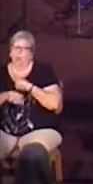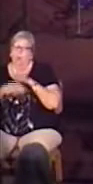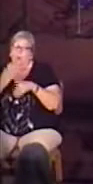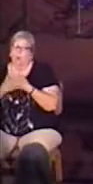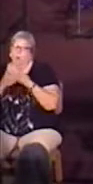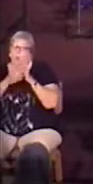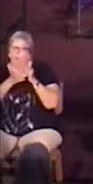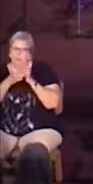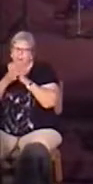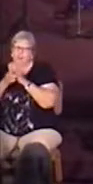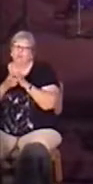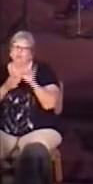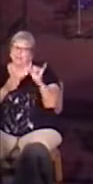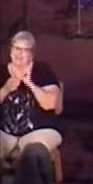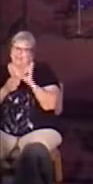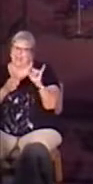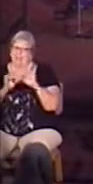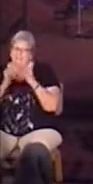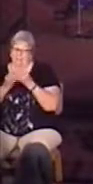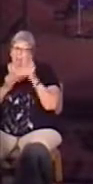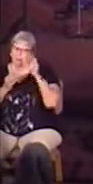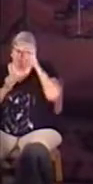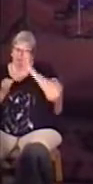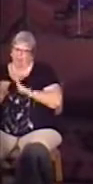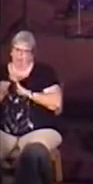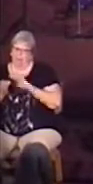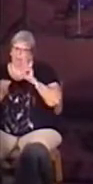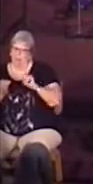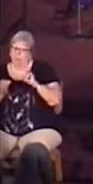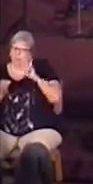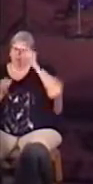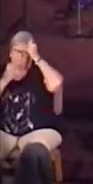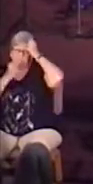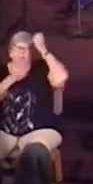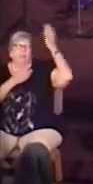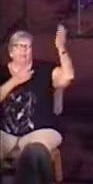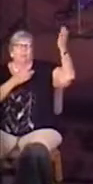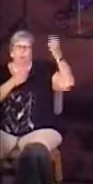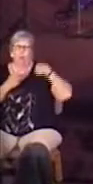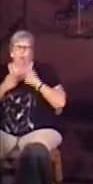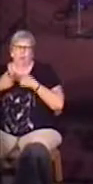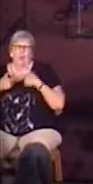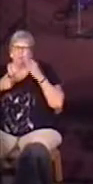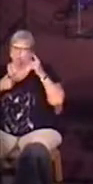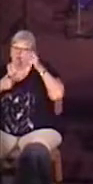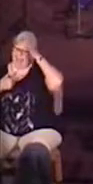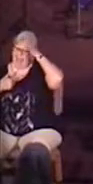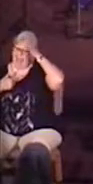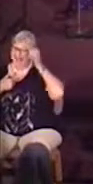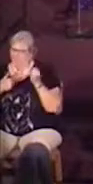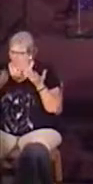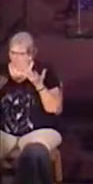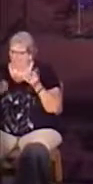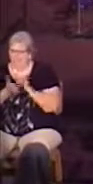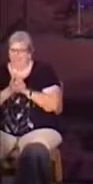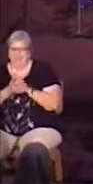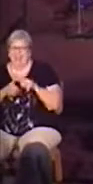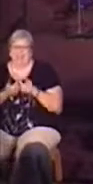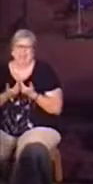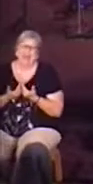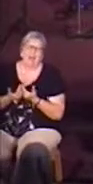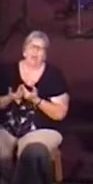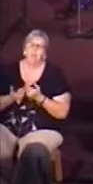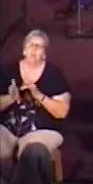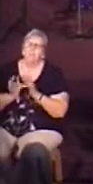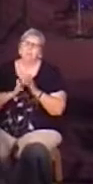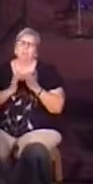the same family. One God, one Father. We have one daddy, so to speak. That's actually how